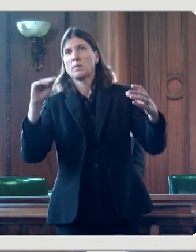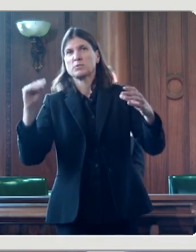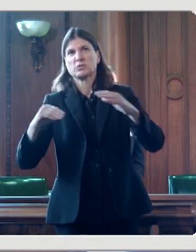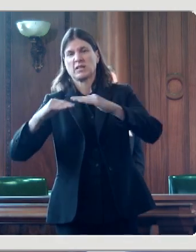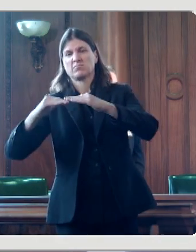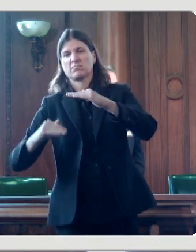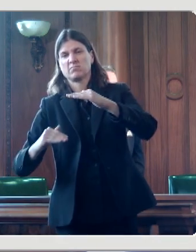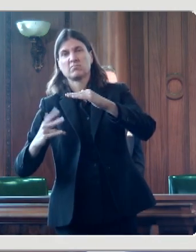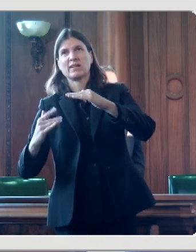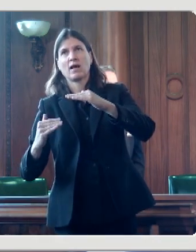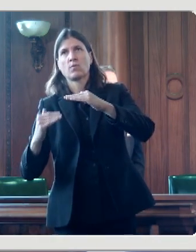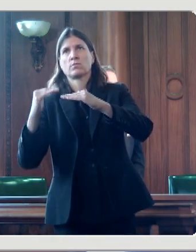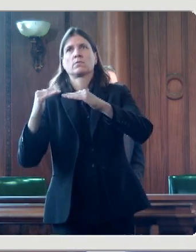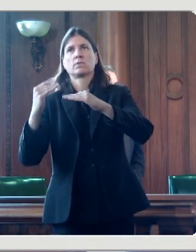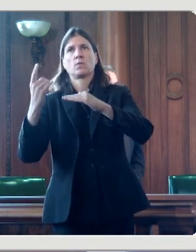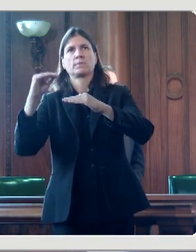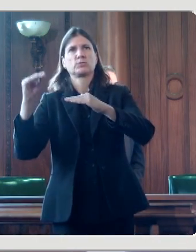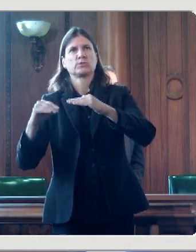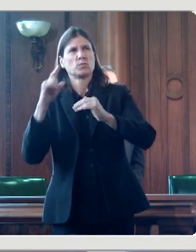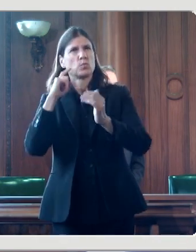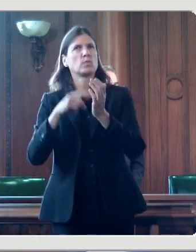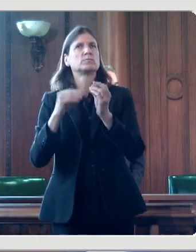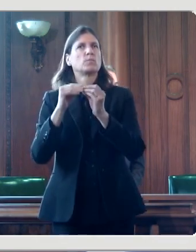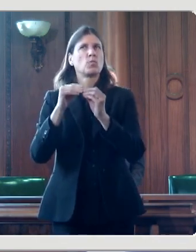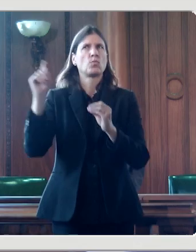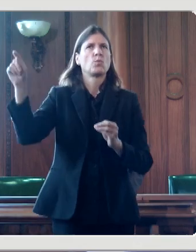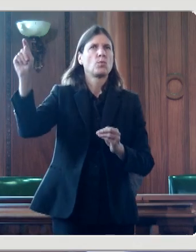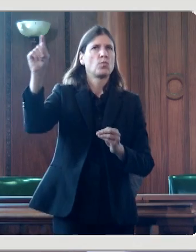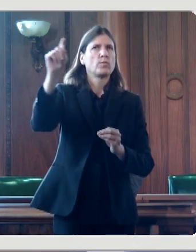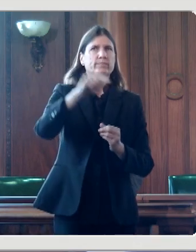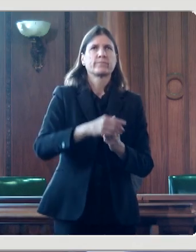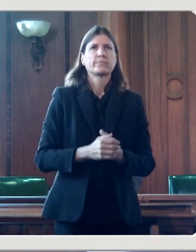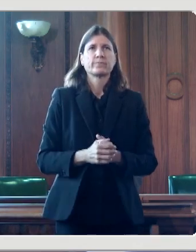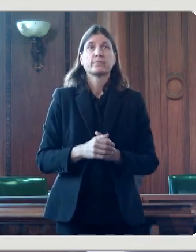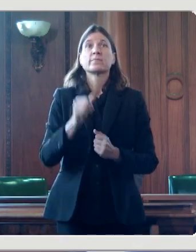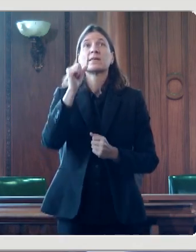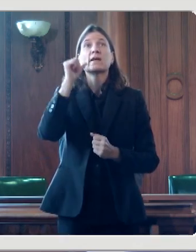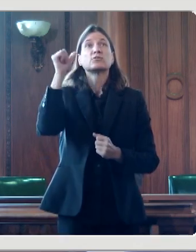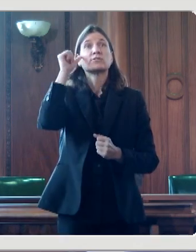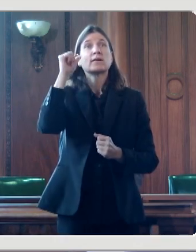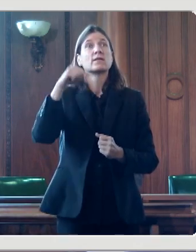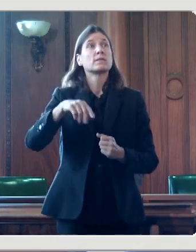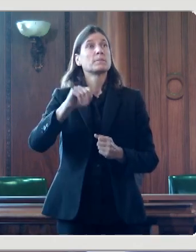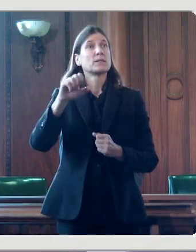under 2,300 yesterday, and here in Massachusetts, with over